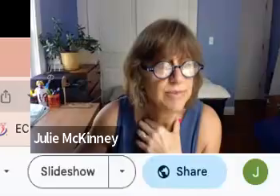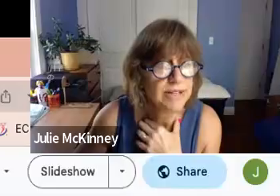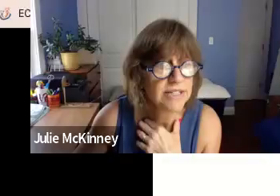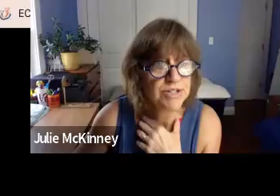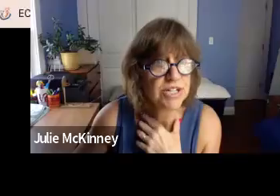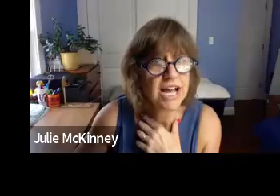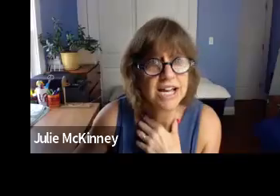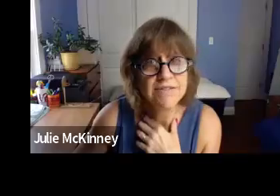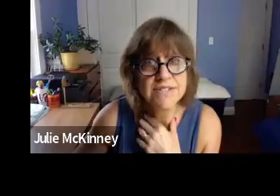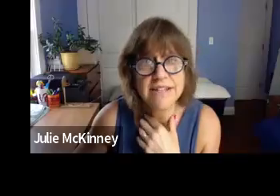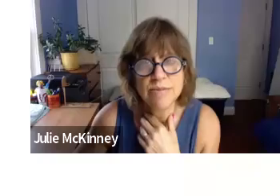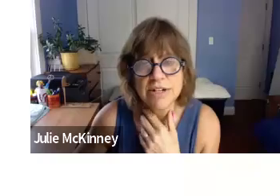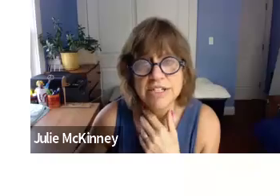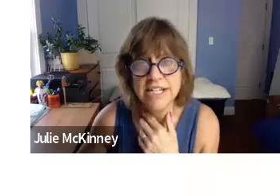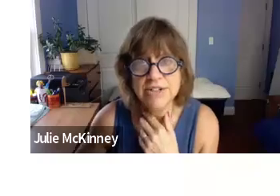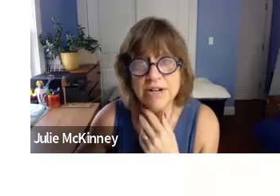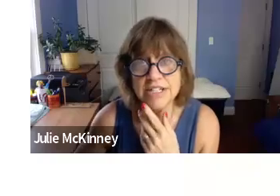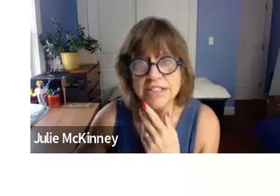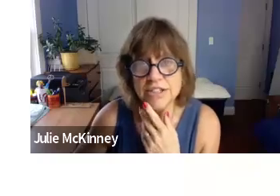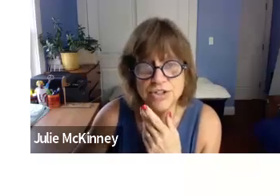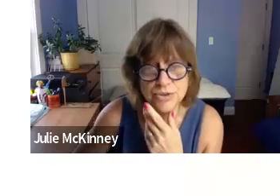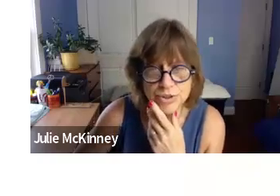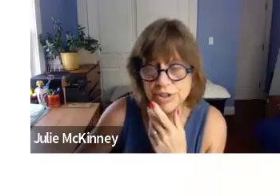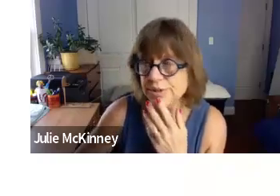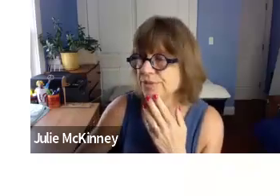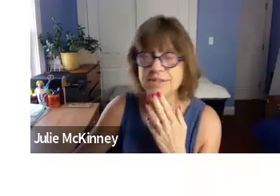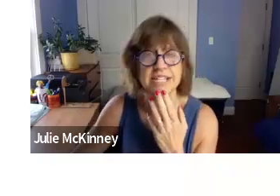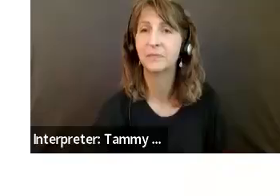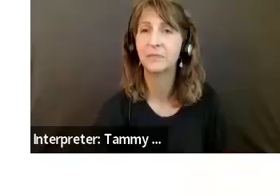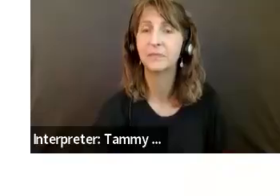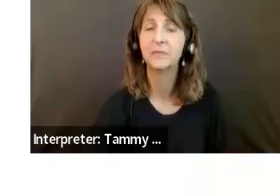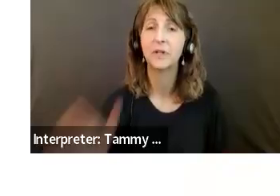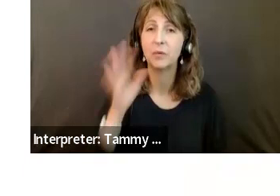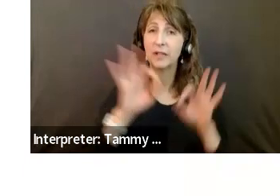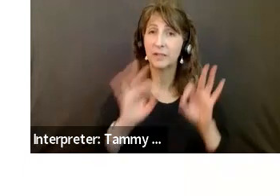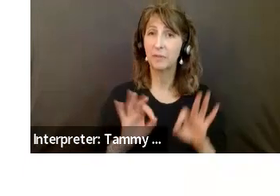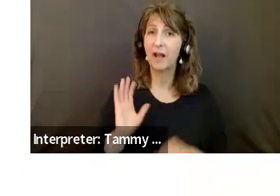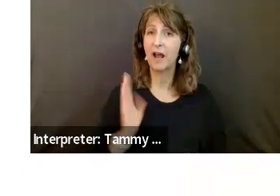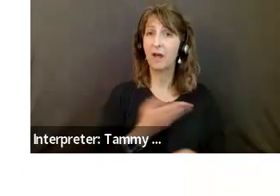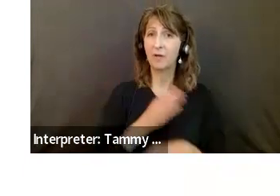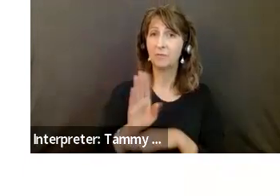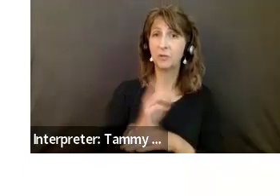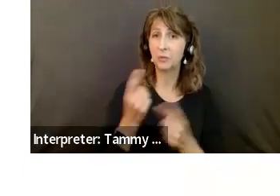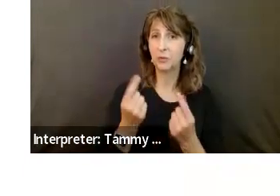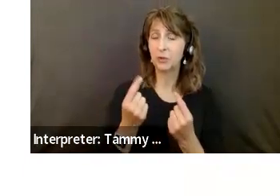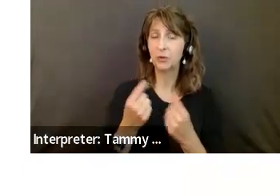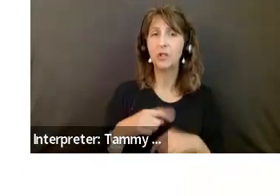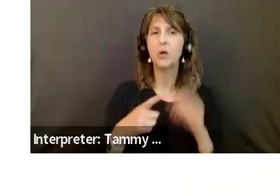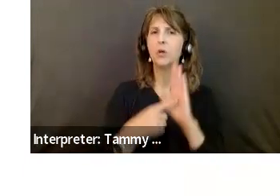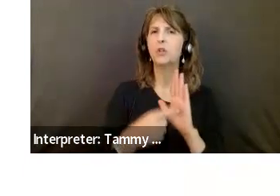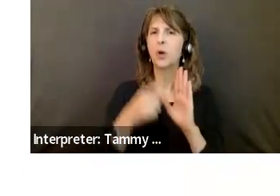tell you about Exceptional Lives, and then we're going to take you on a little tour through the site. I don't know if how many of